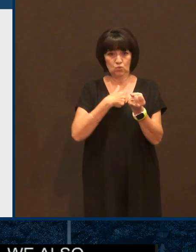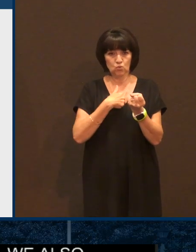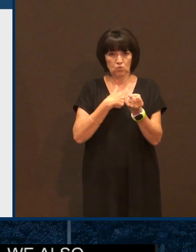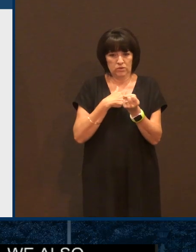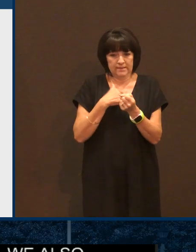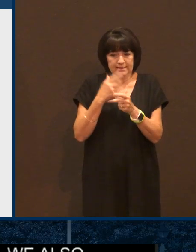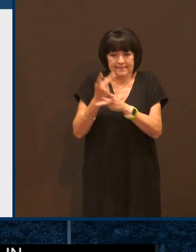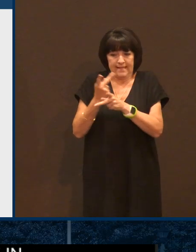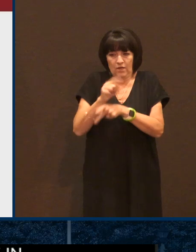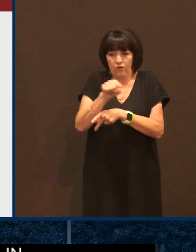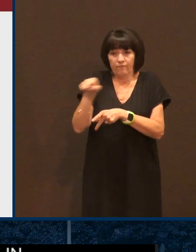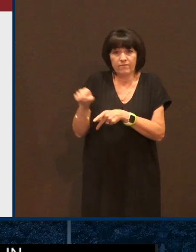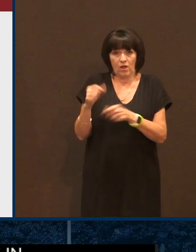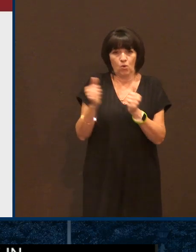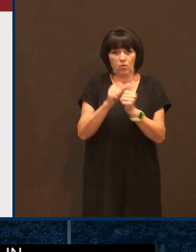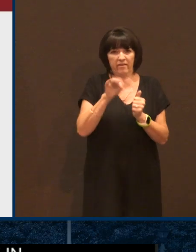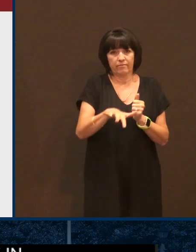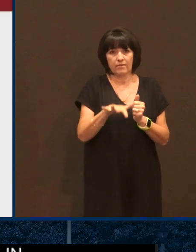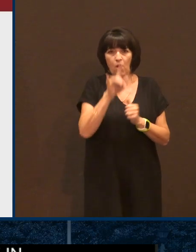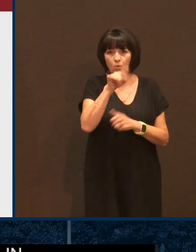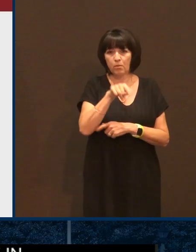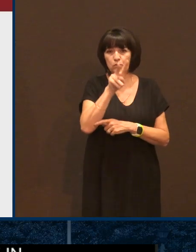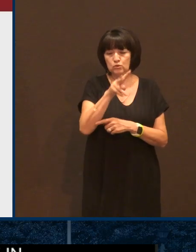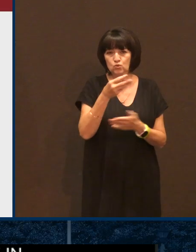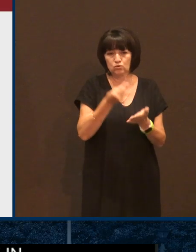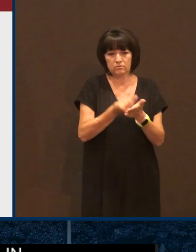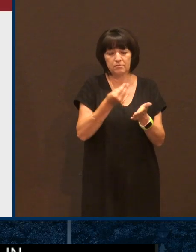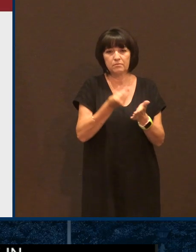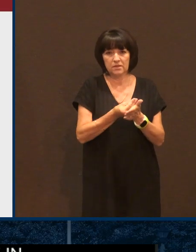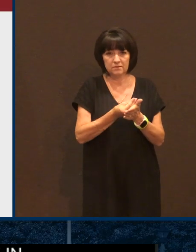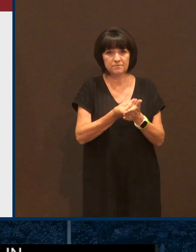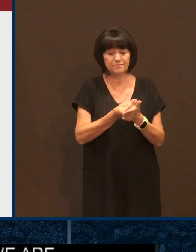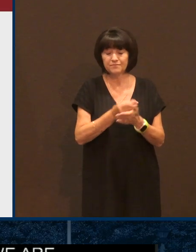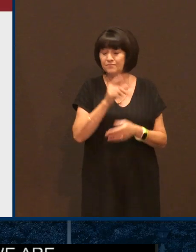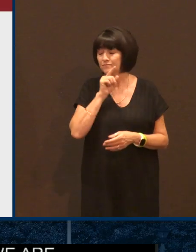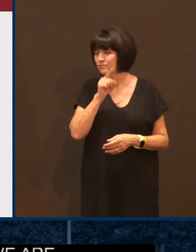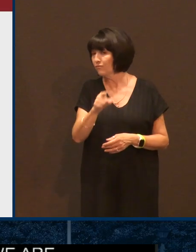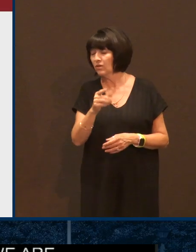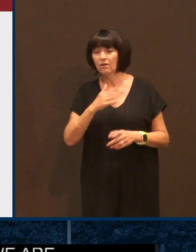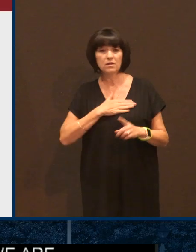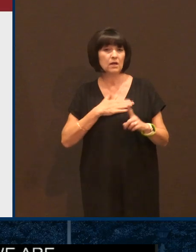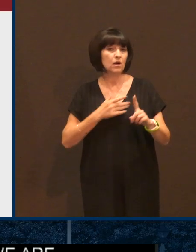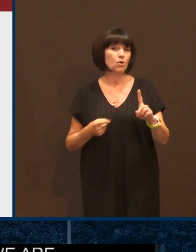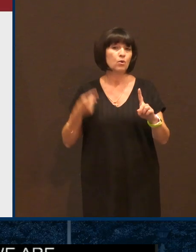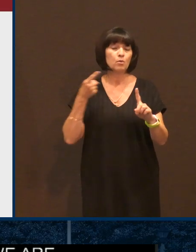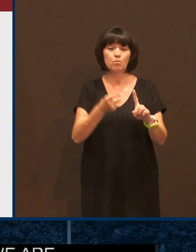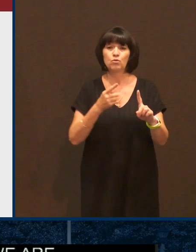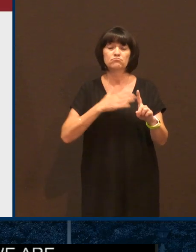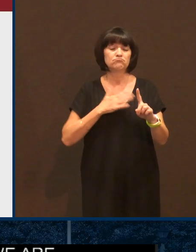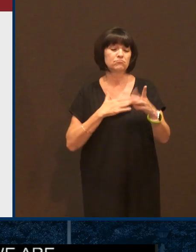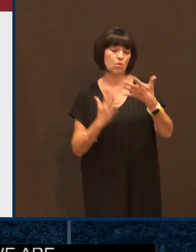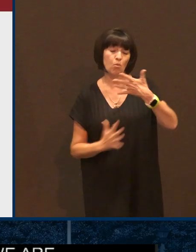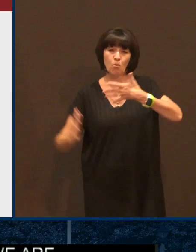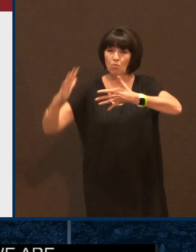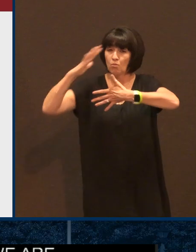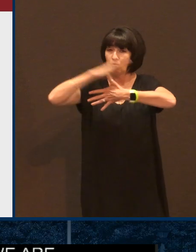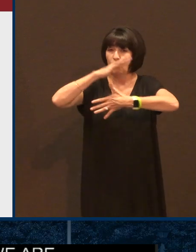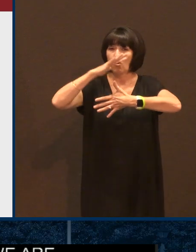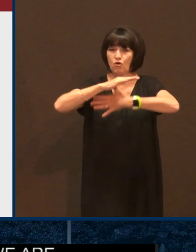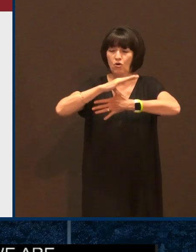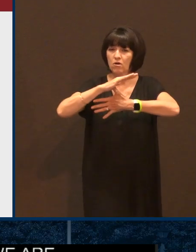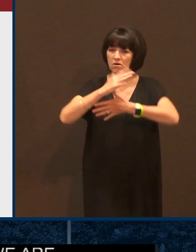money. Bottom line, our top priority is to make sure that we get the